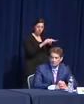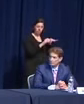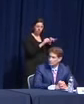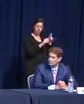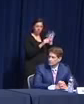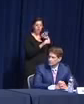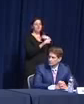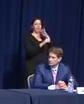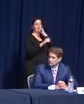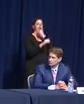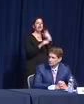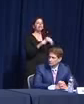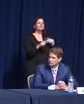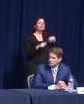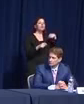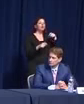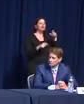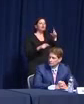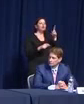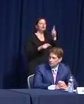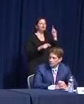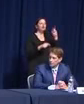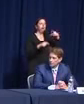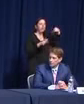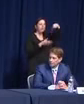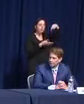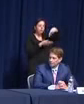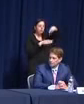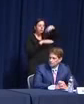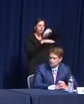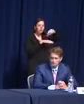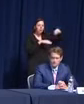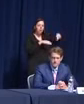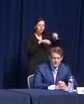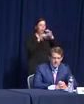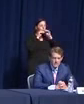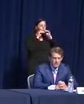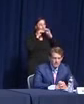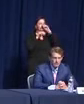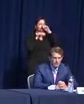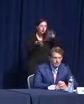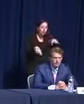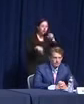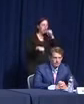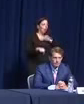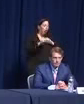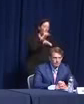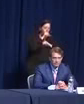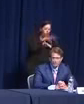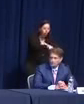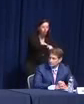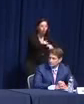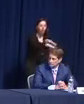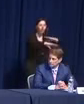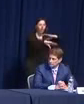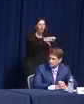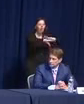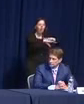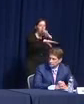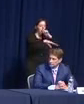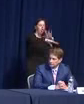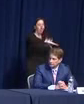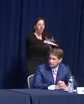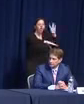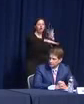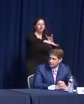and the droplets spray, and then they drop to the floor or surfaces that are touched frequently, and how long do they